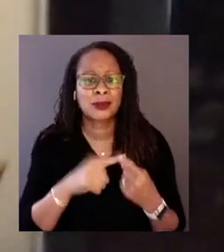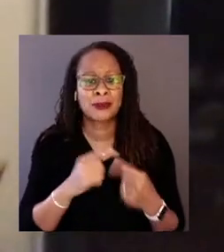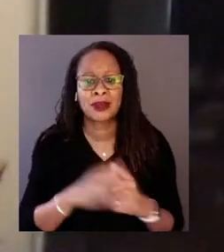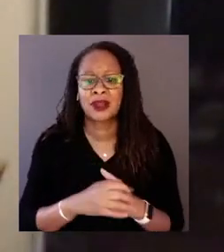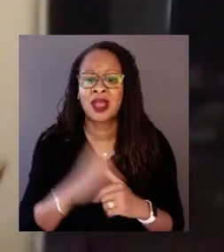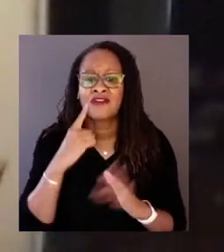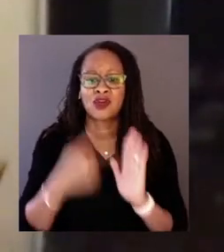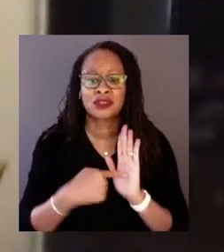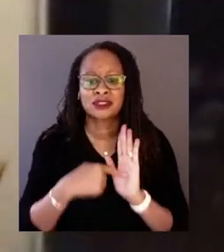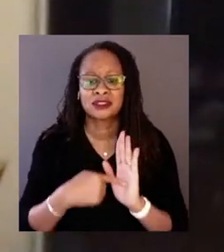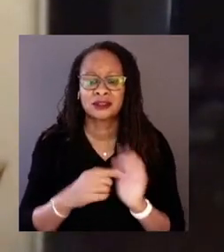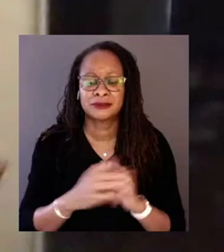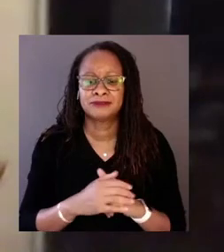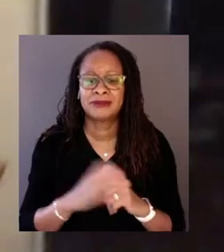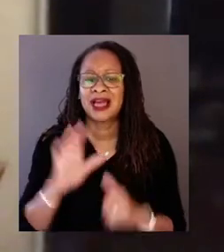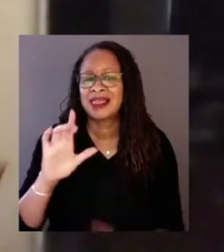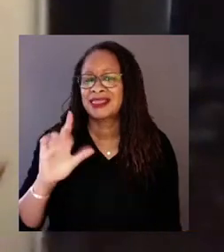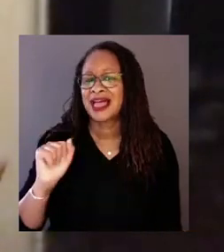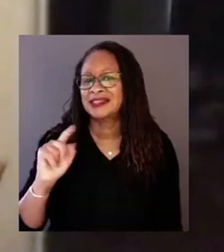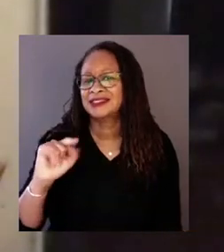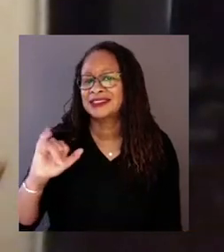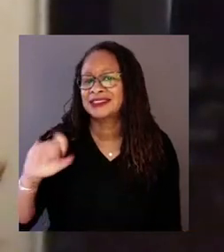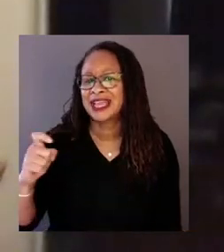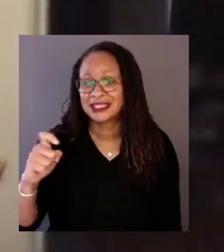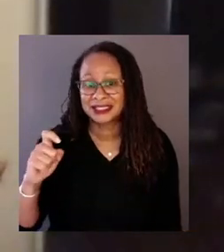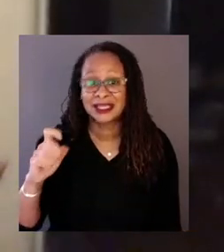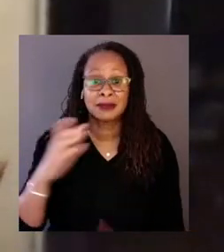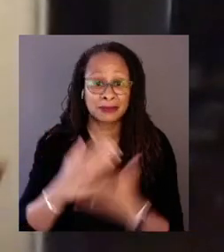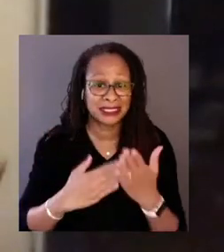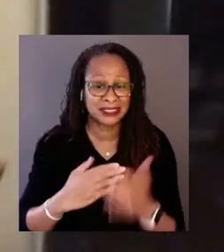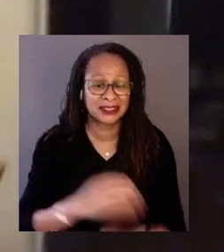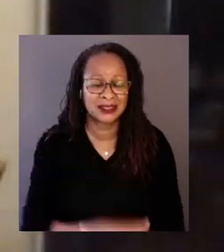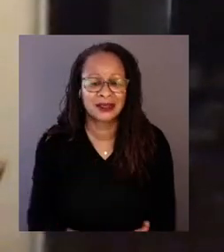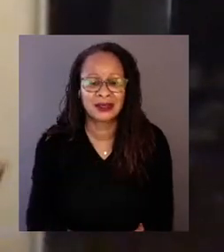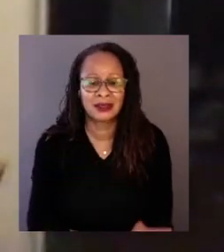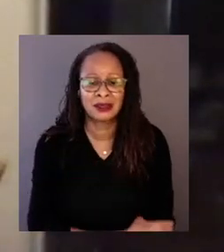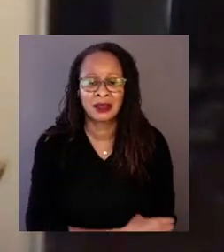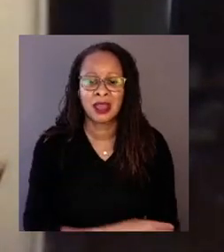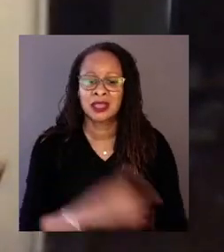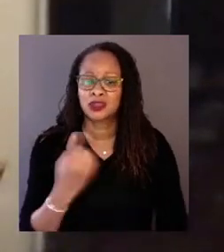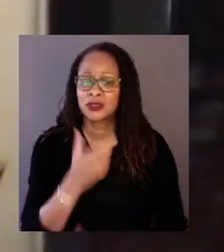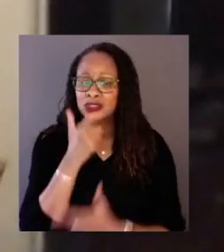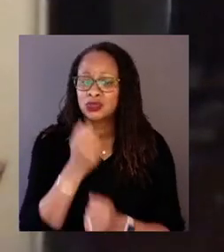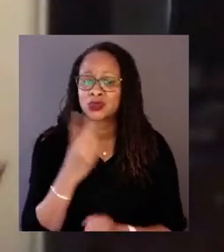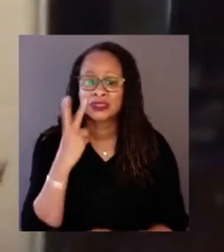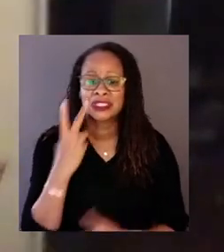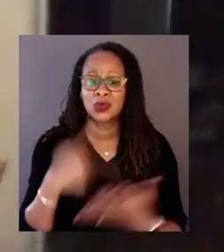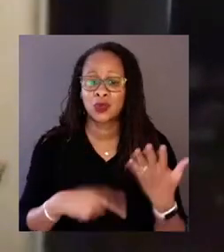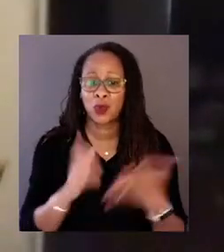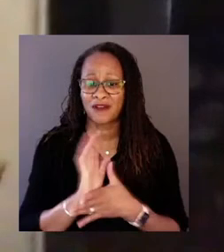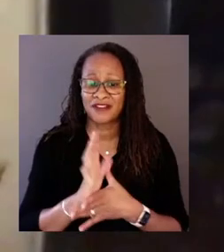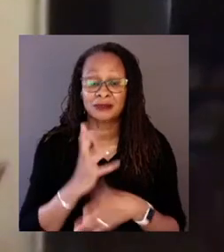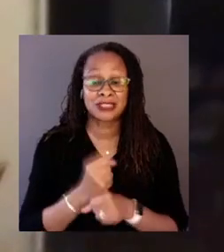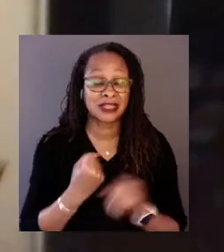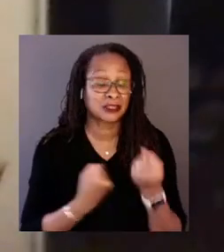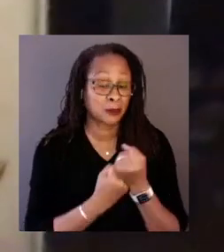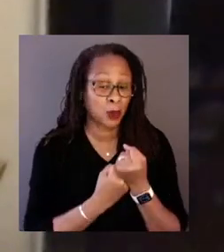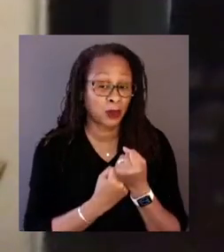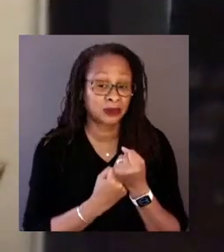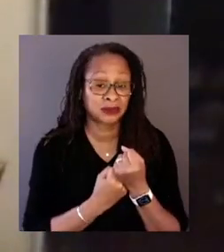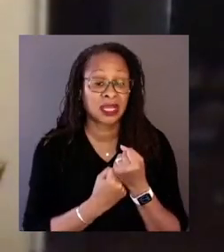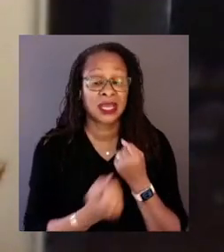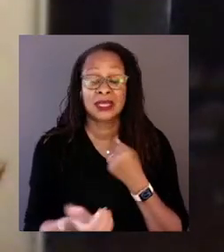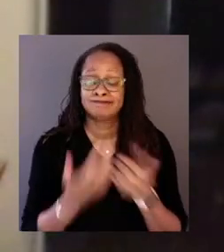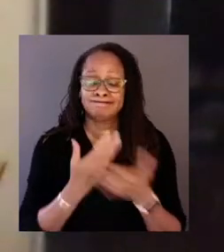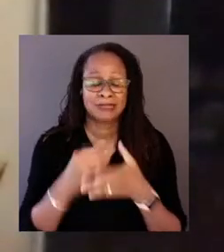Latinx piece, it's always interesting to see what films get the support, what this, even within a distributor, you know,